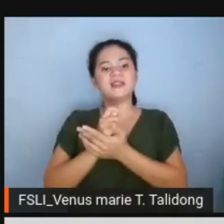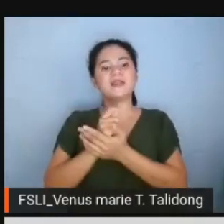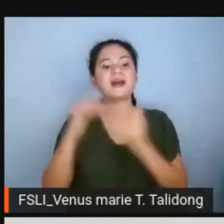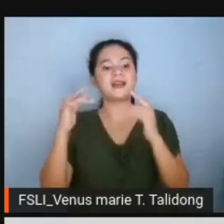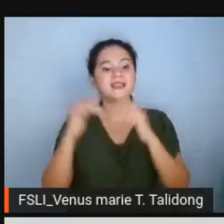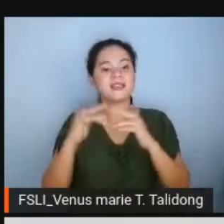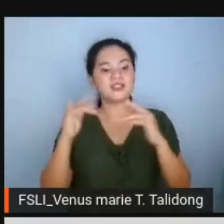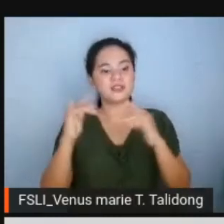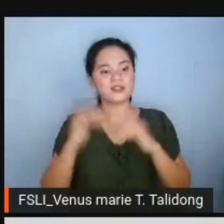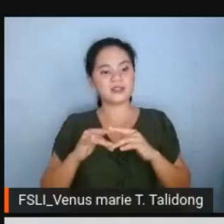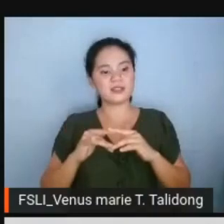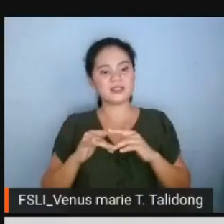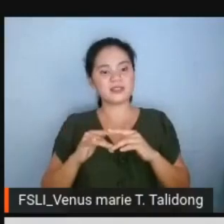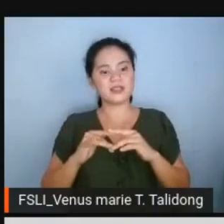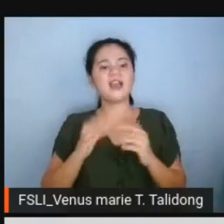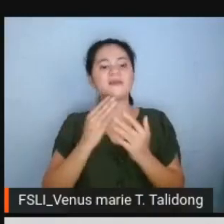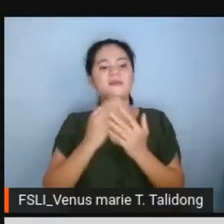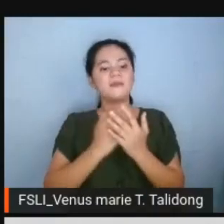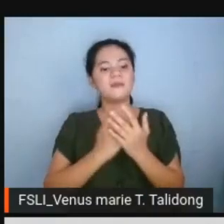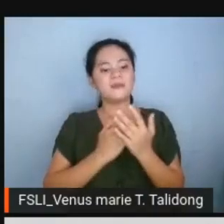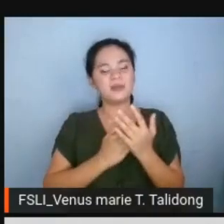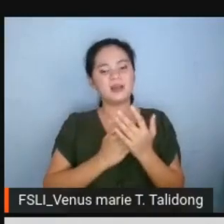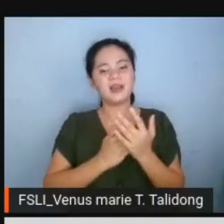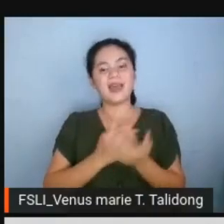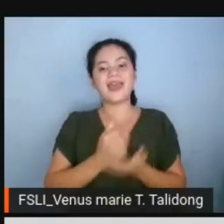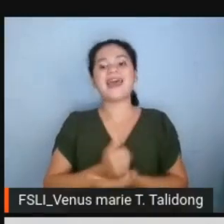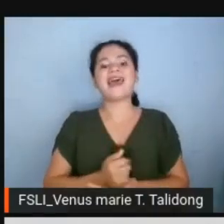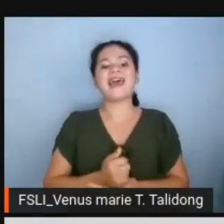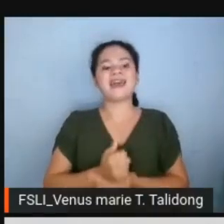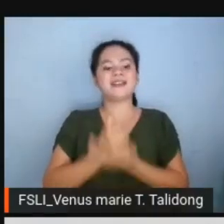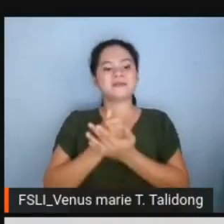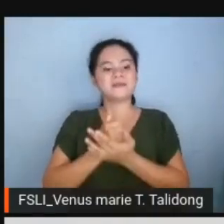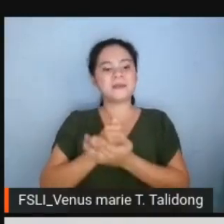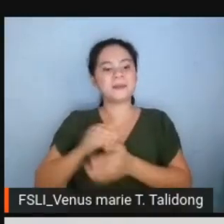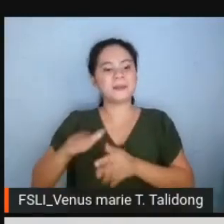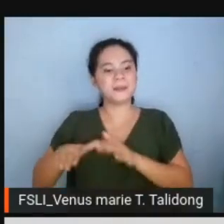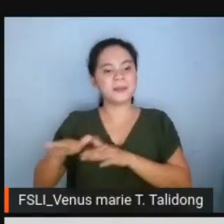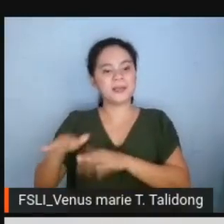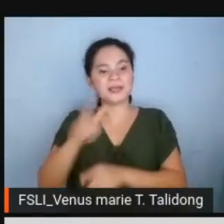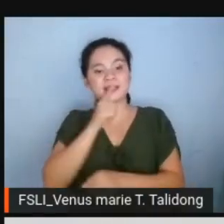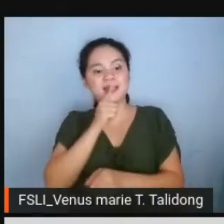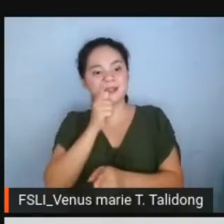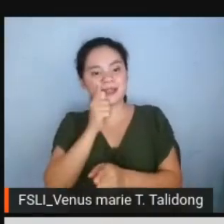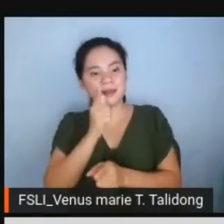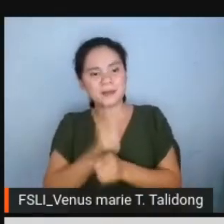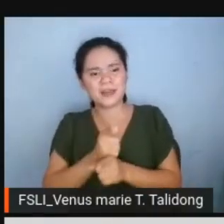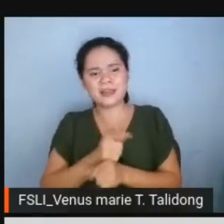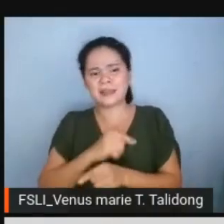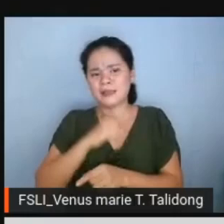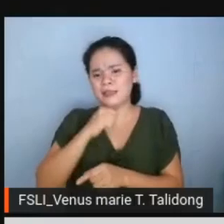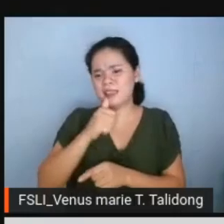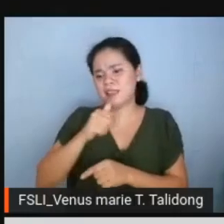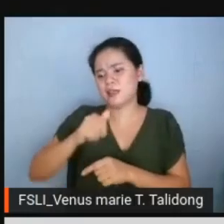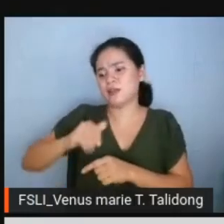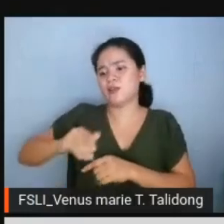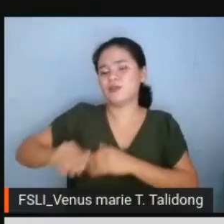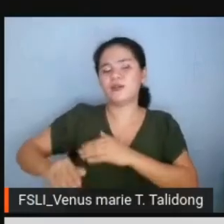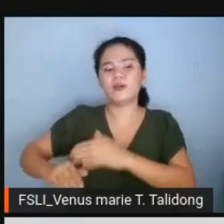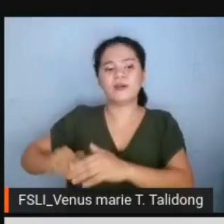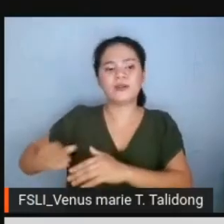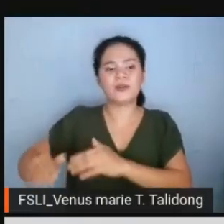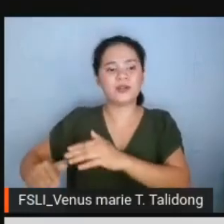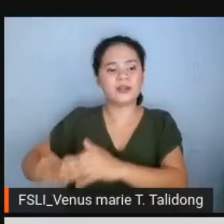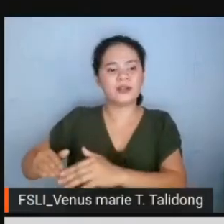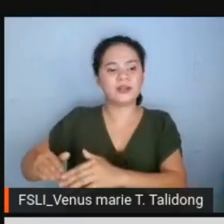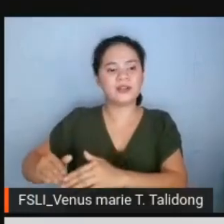para tulungan tayong makalakad ng diretso, ganyan, hindi lang puro crawling. That was